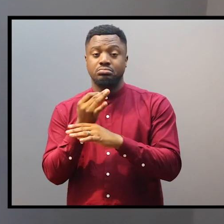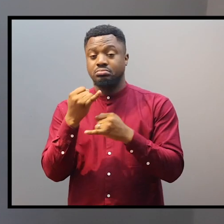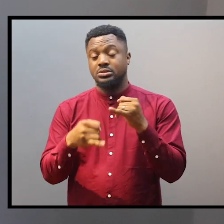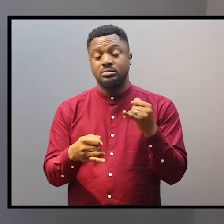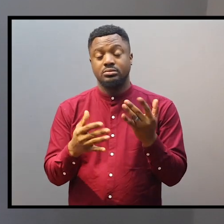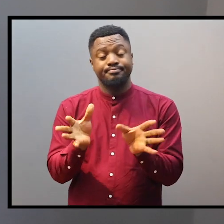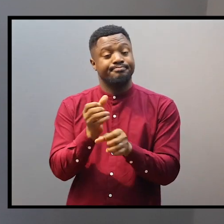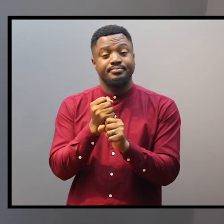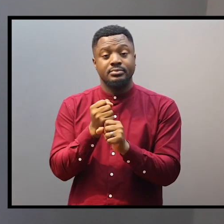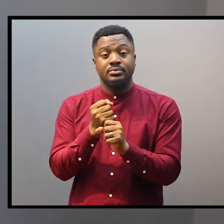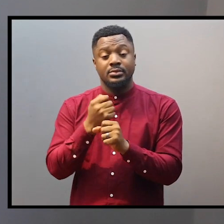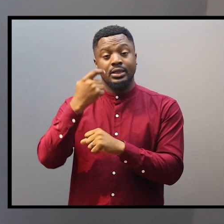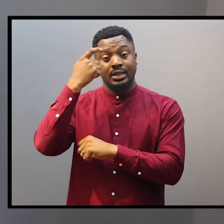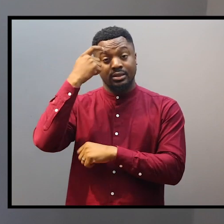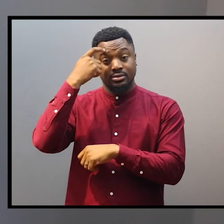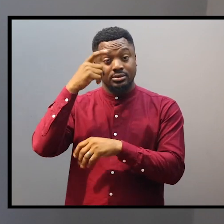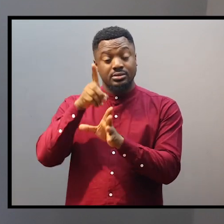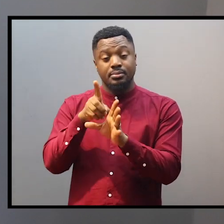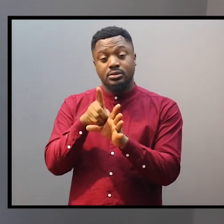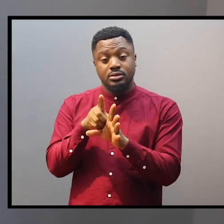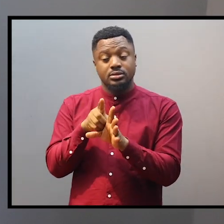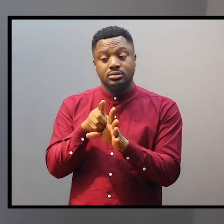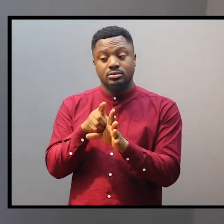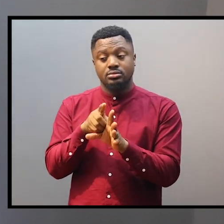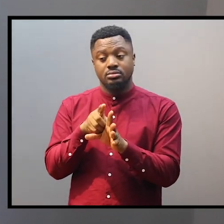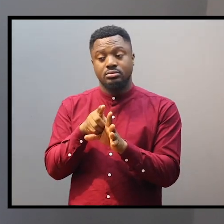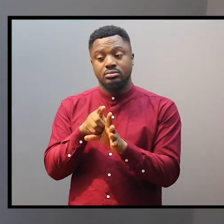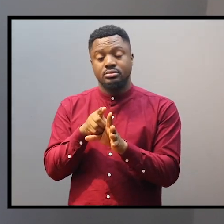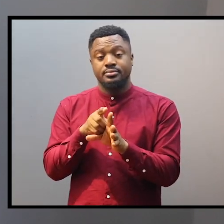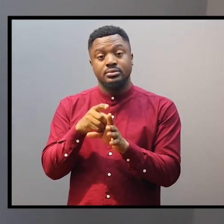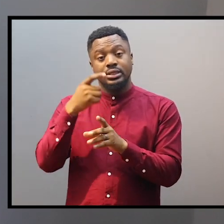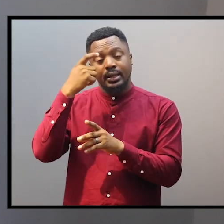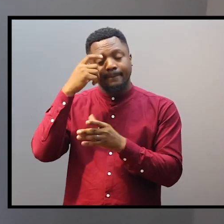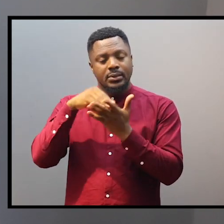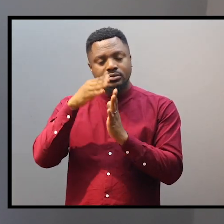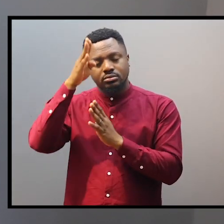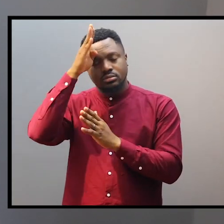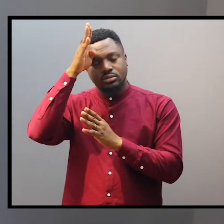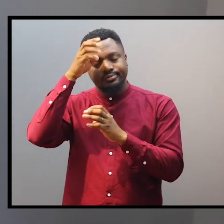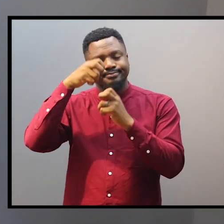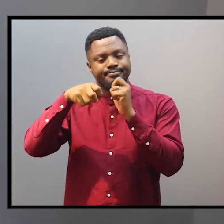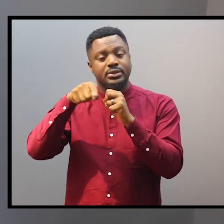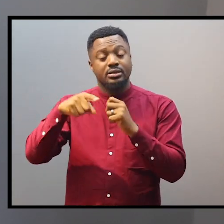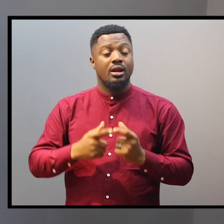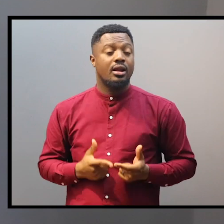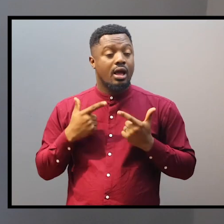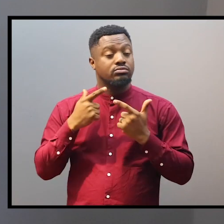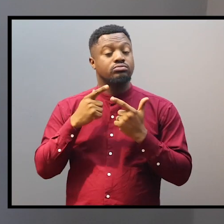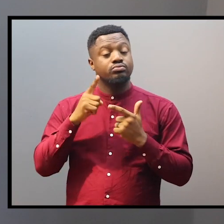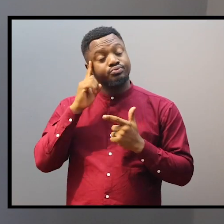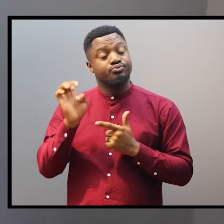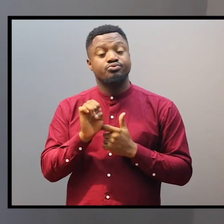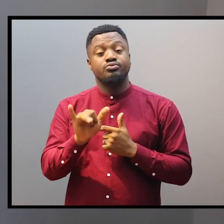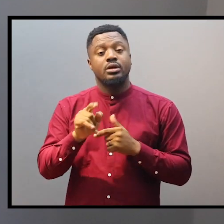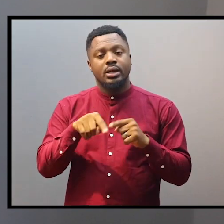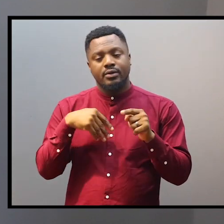So in summary, intellectual disability is a disorder of the brain, is lifelong, but there are